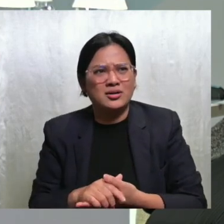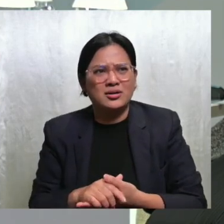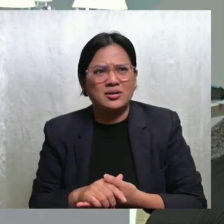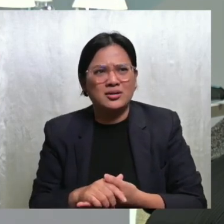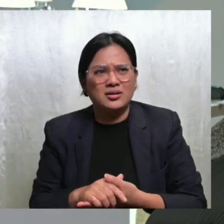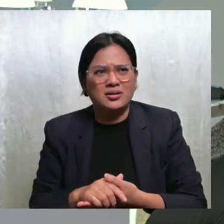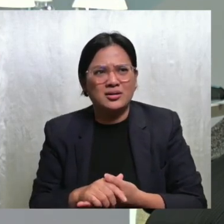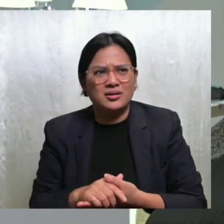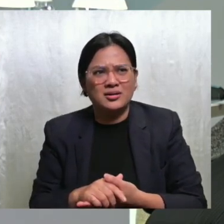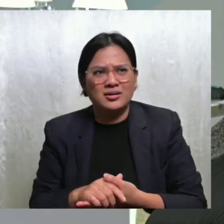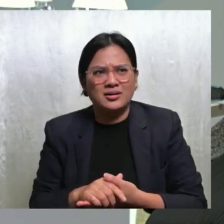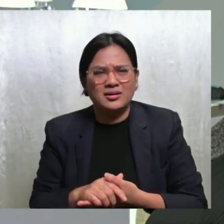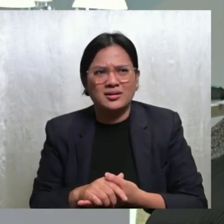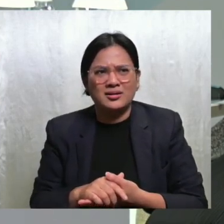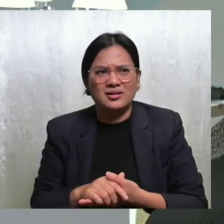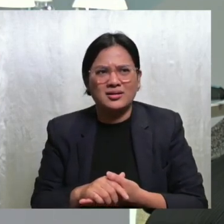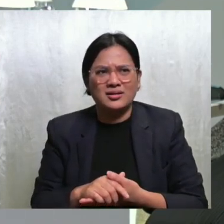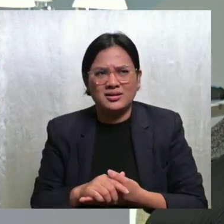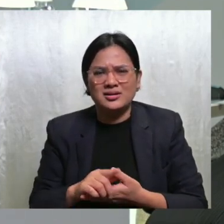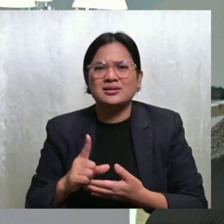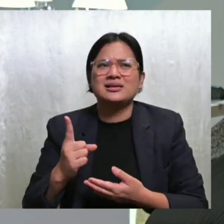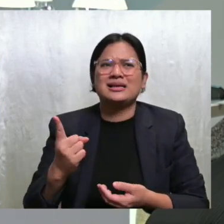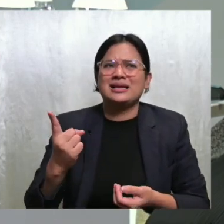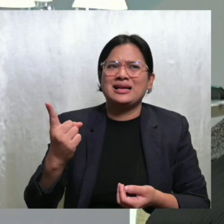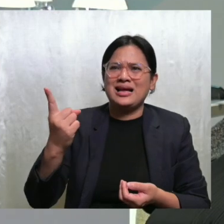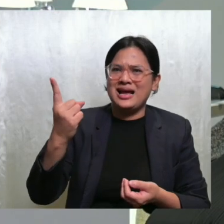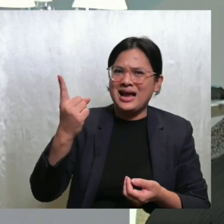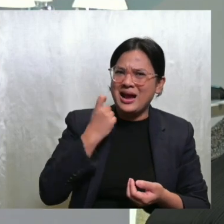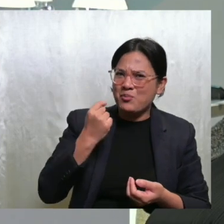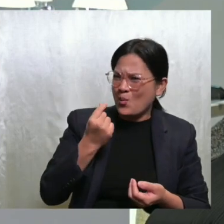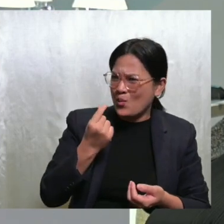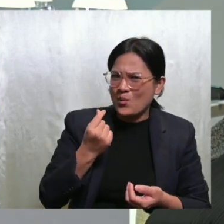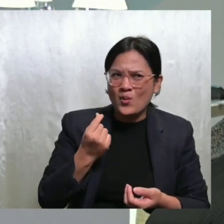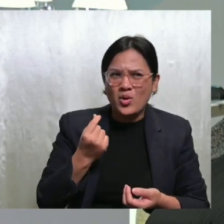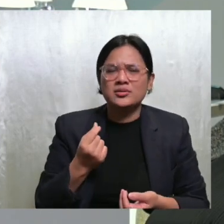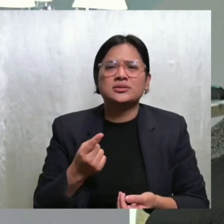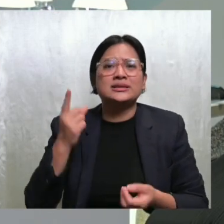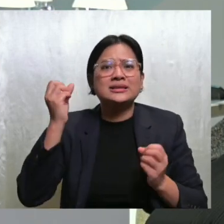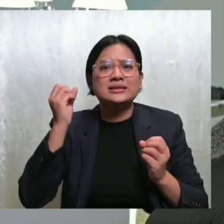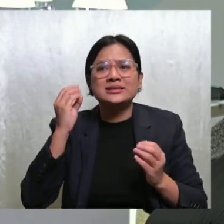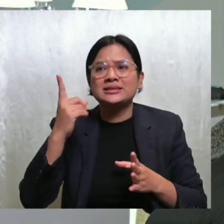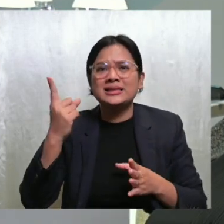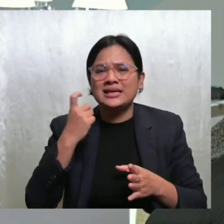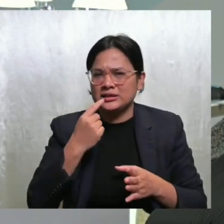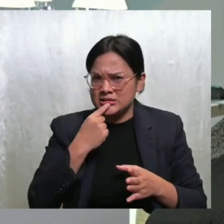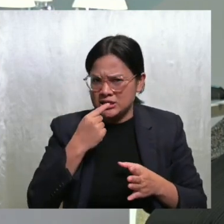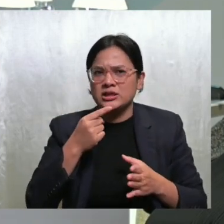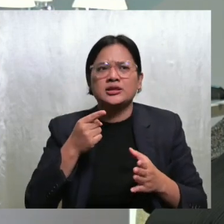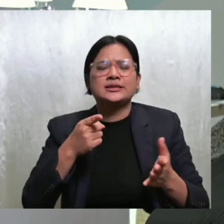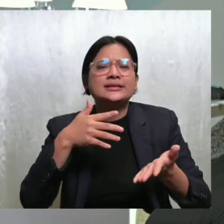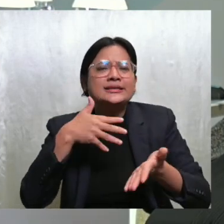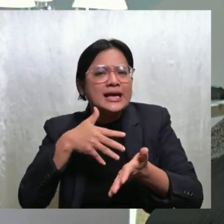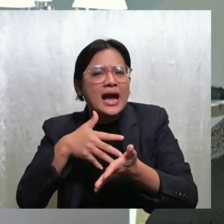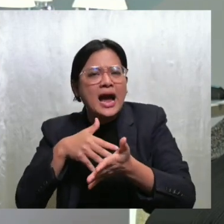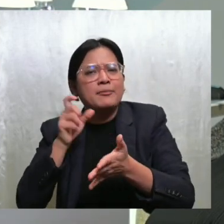do something after my graduation for education so that I can bring in change in the lives of other people.